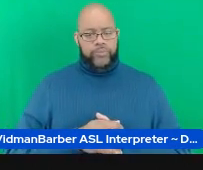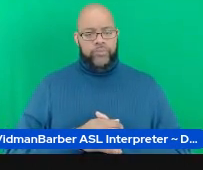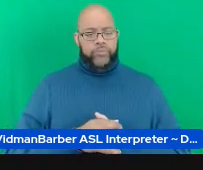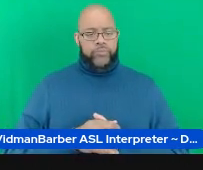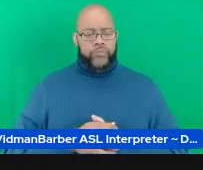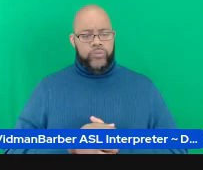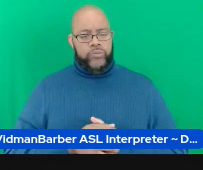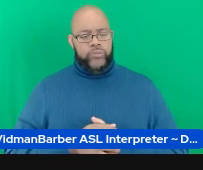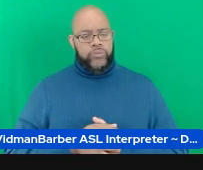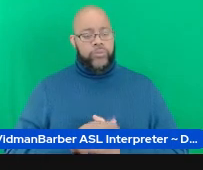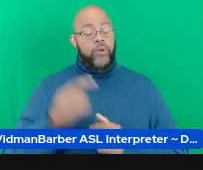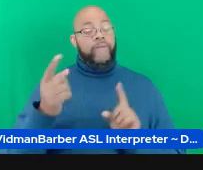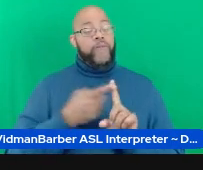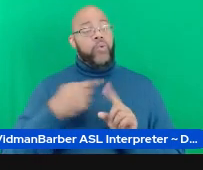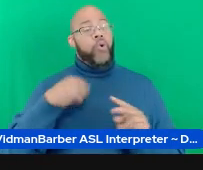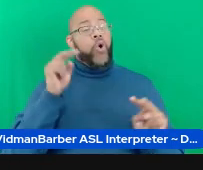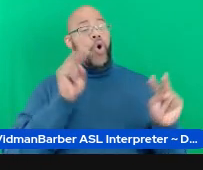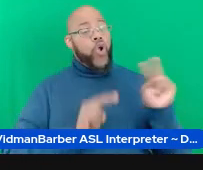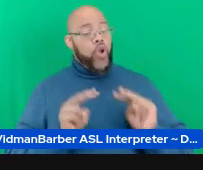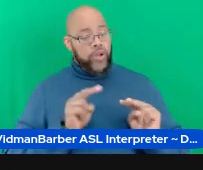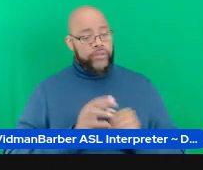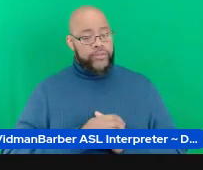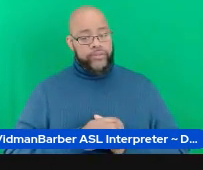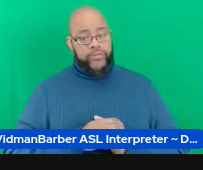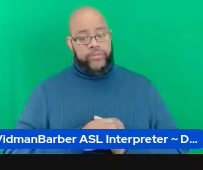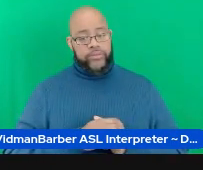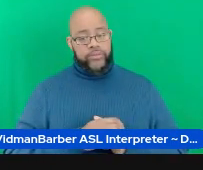So we first look at